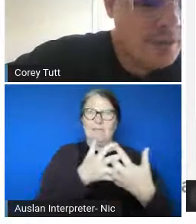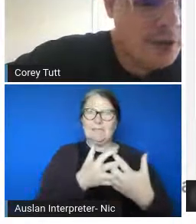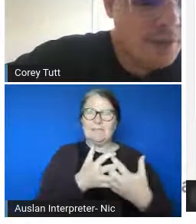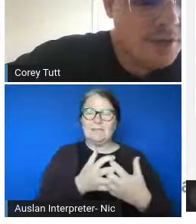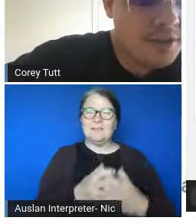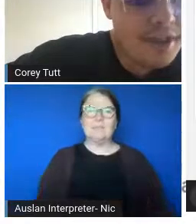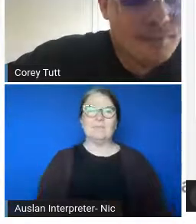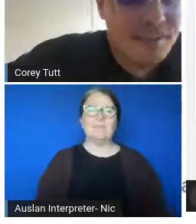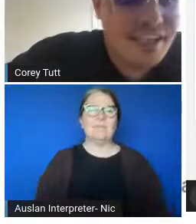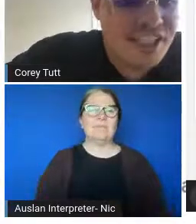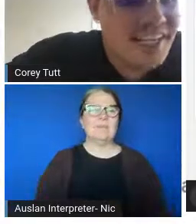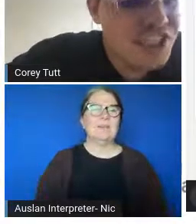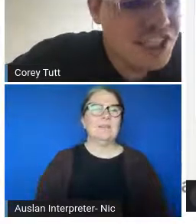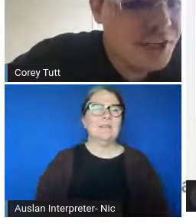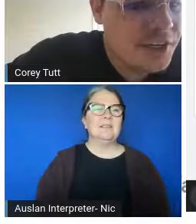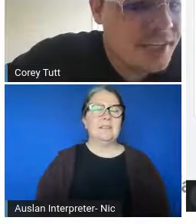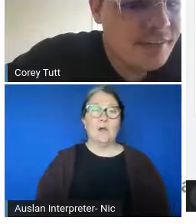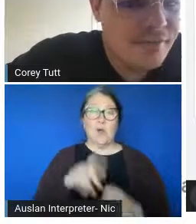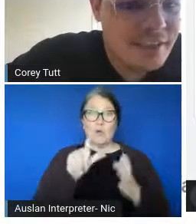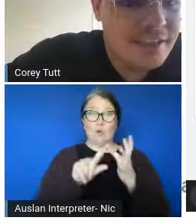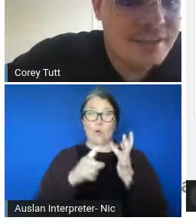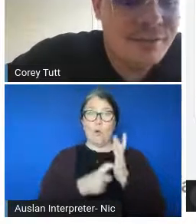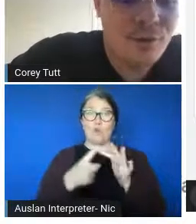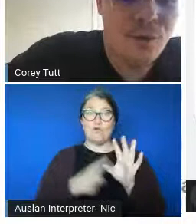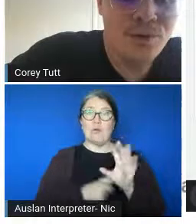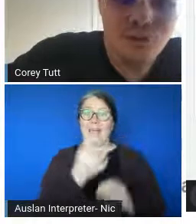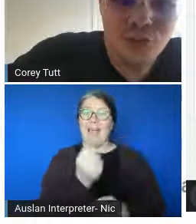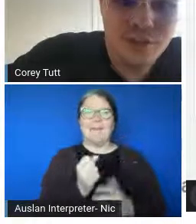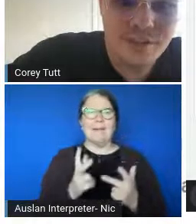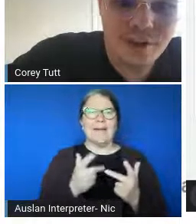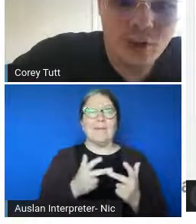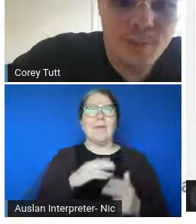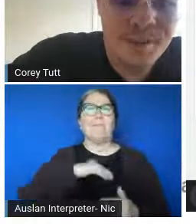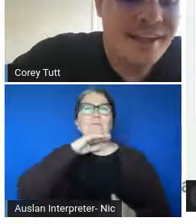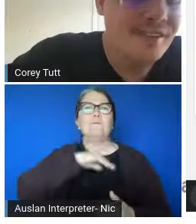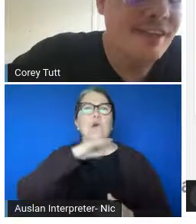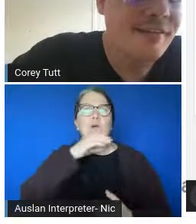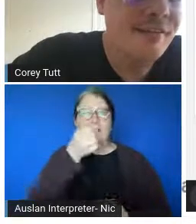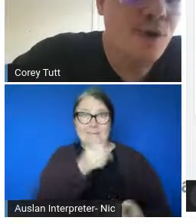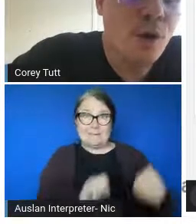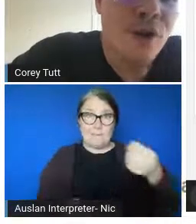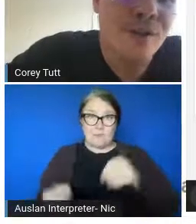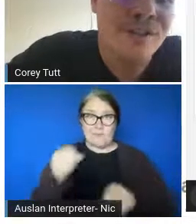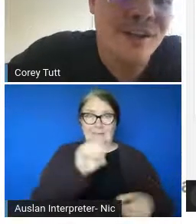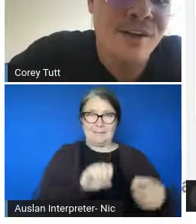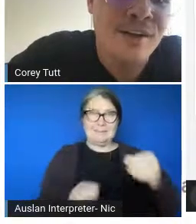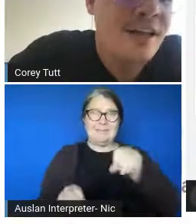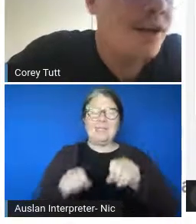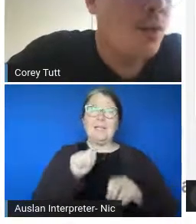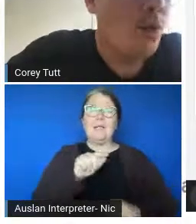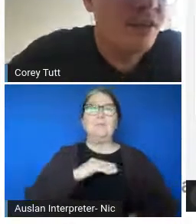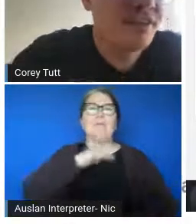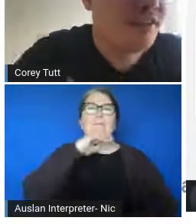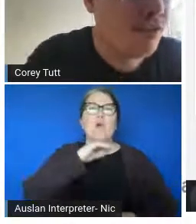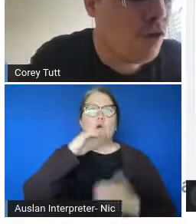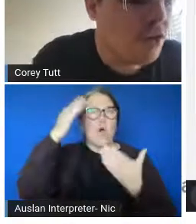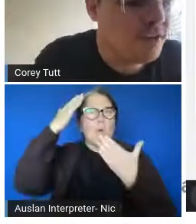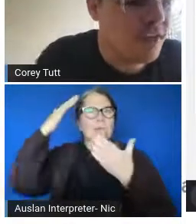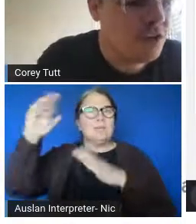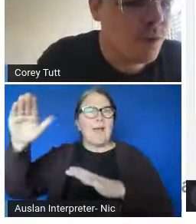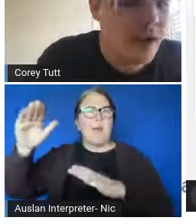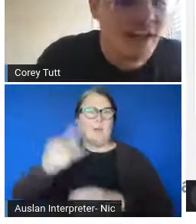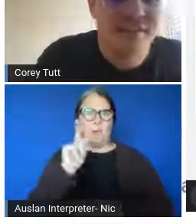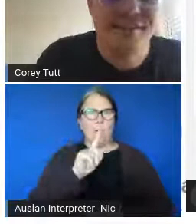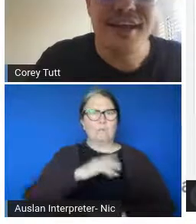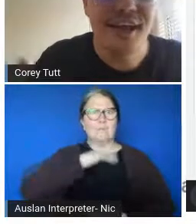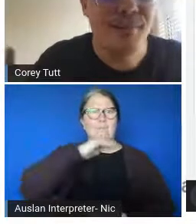frog experiment / engineering feat for the students at home, and that is a frog hotel. What is a frog